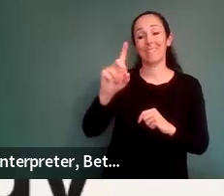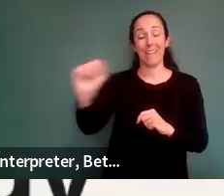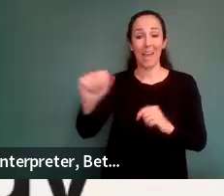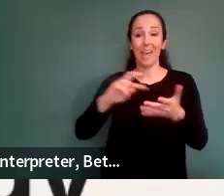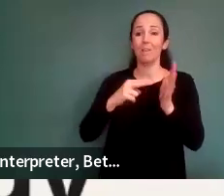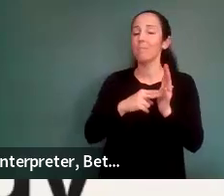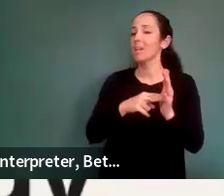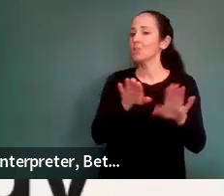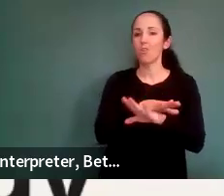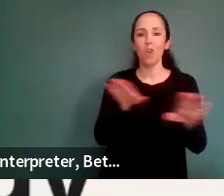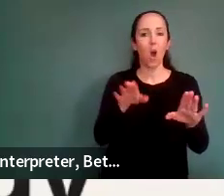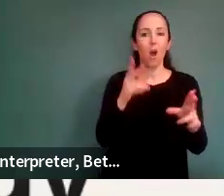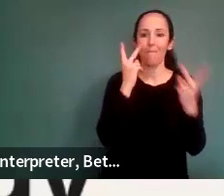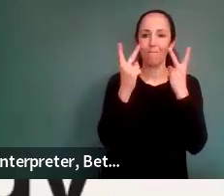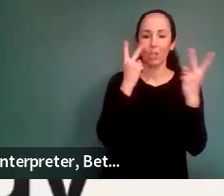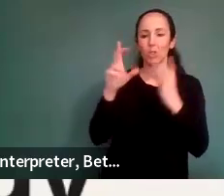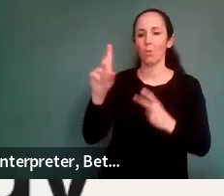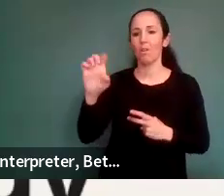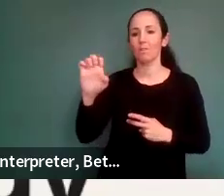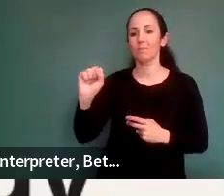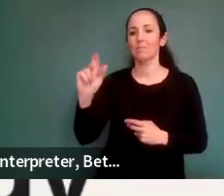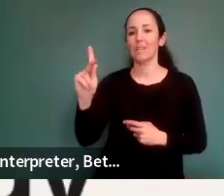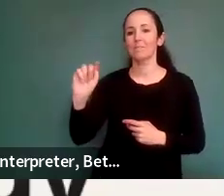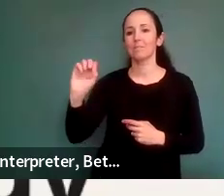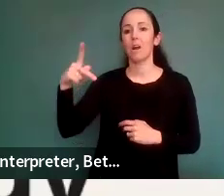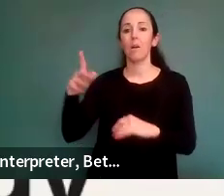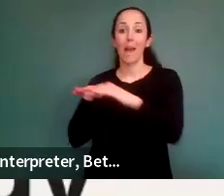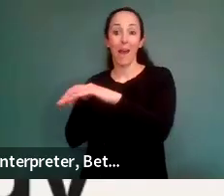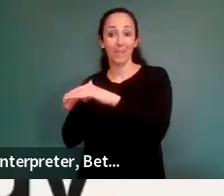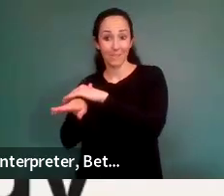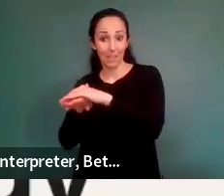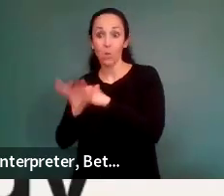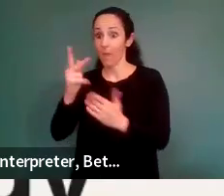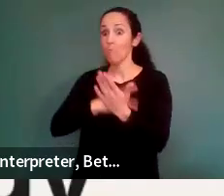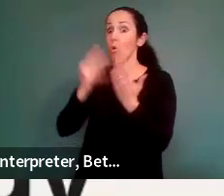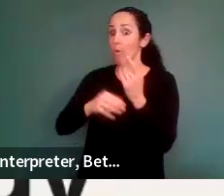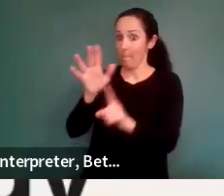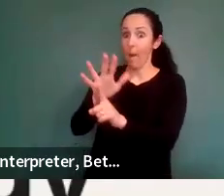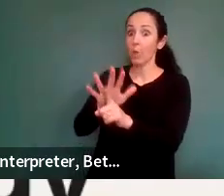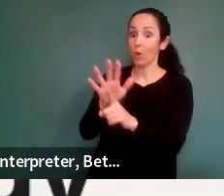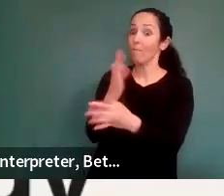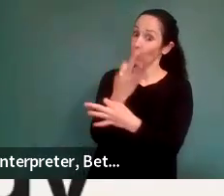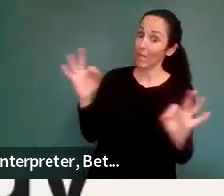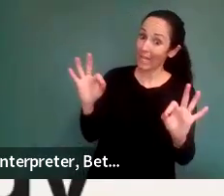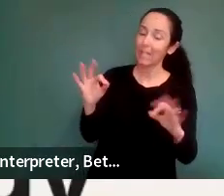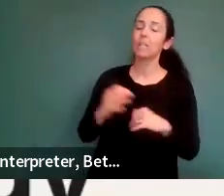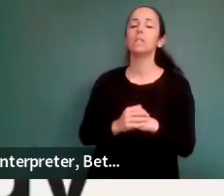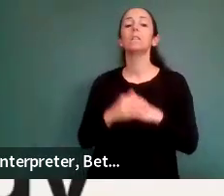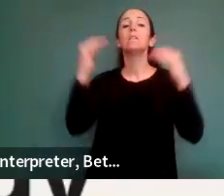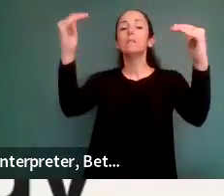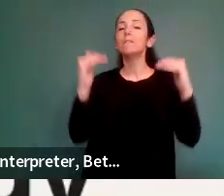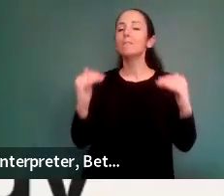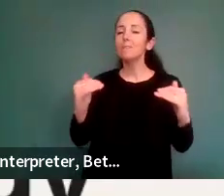desktop access. Very popular program. The second one I'd like to share is called